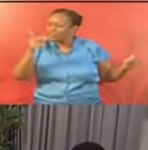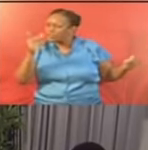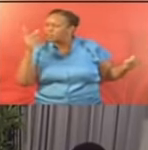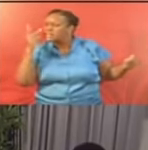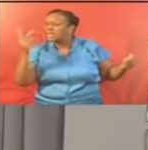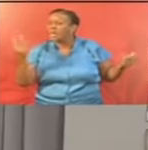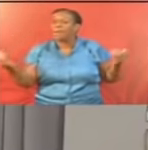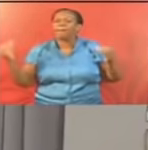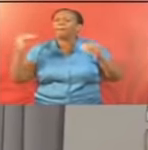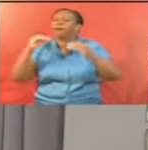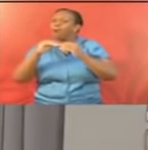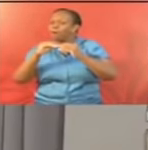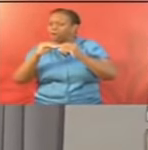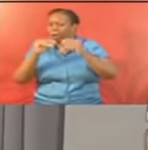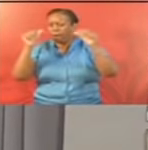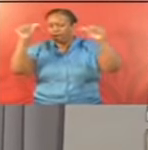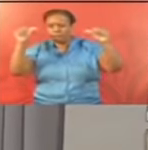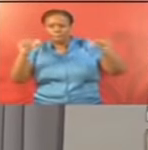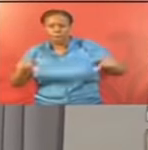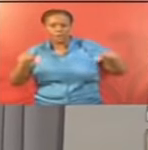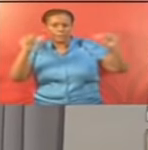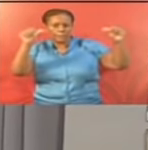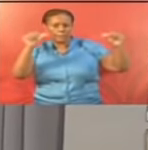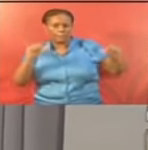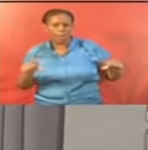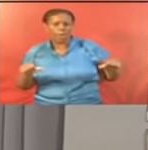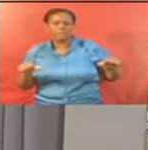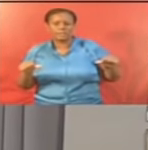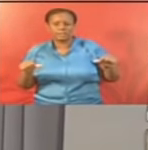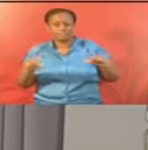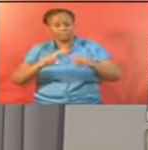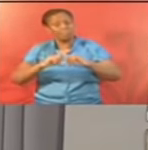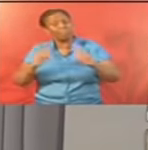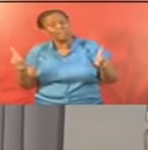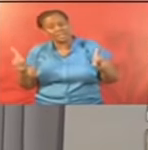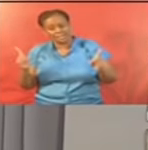coming weeks and so on. But the message remains the same.